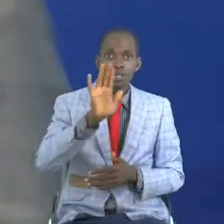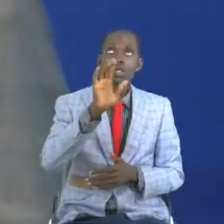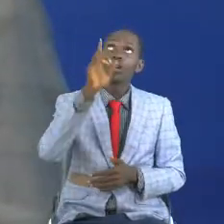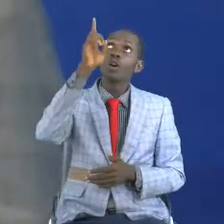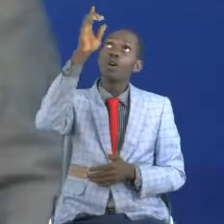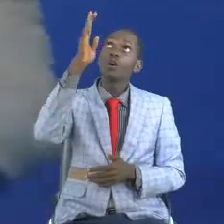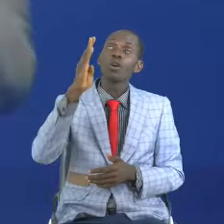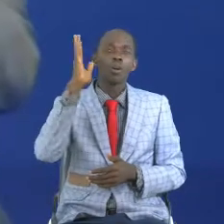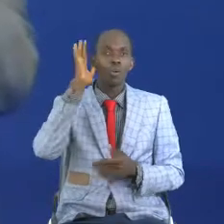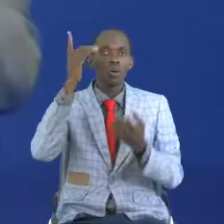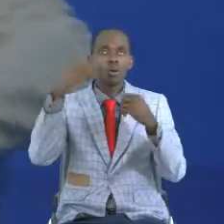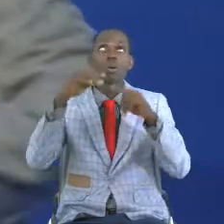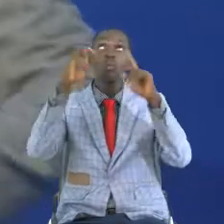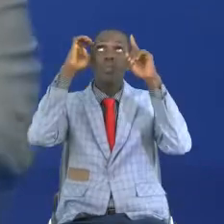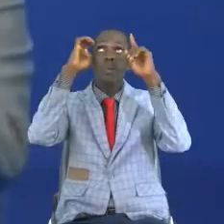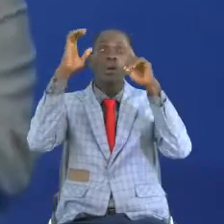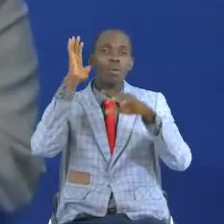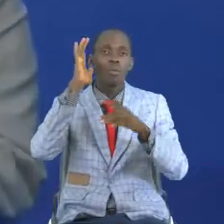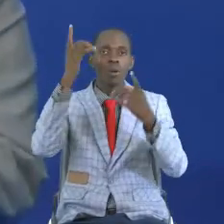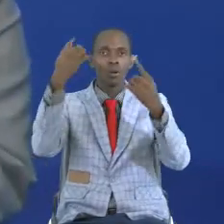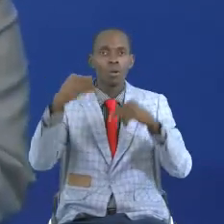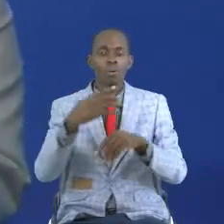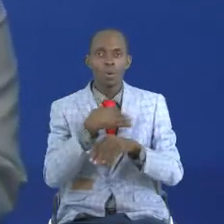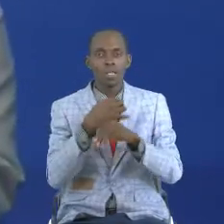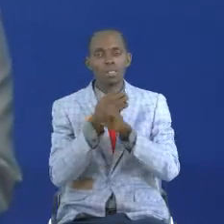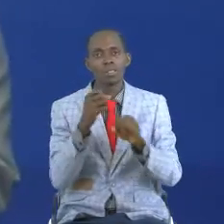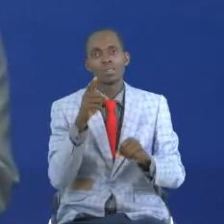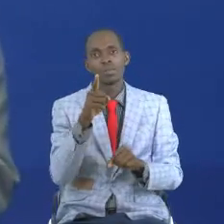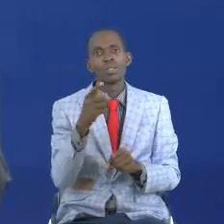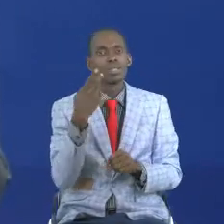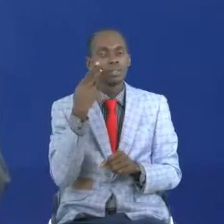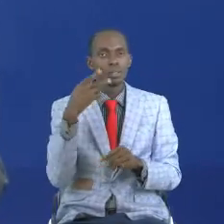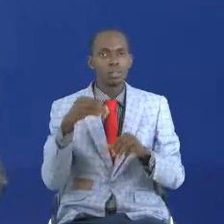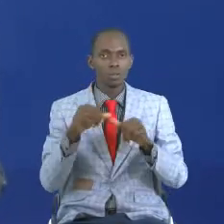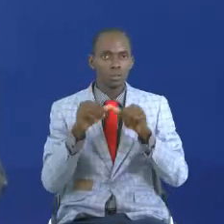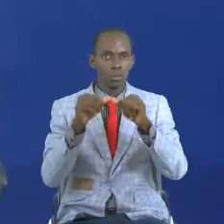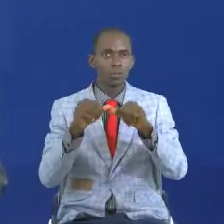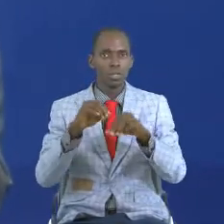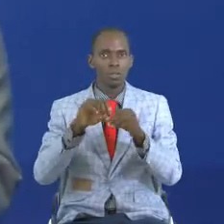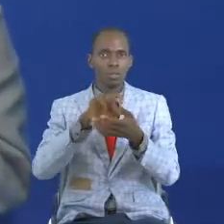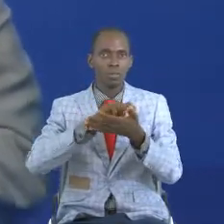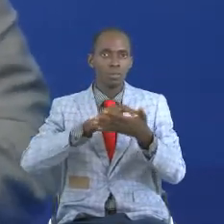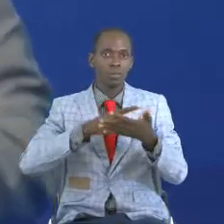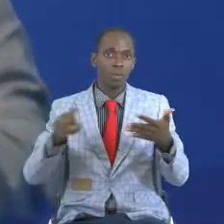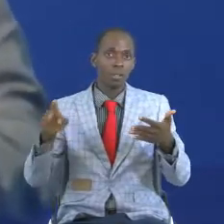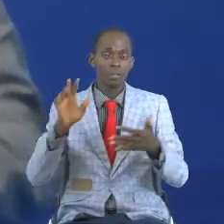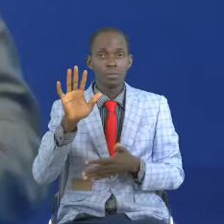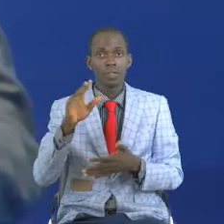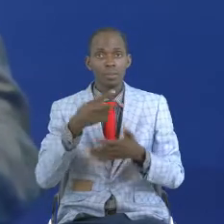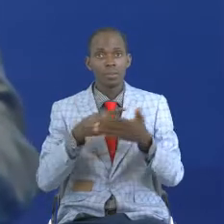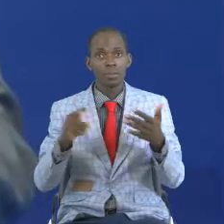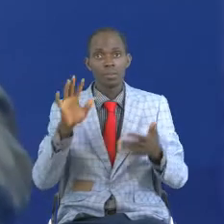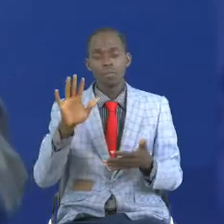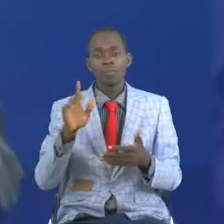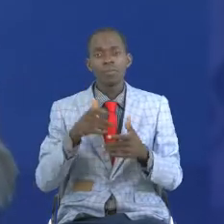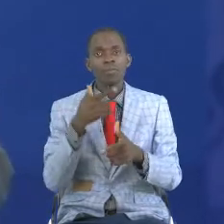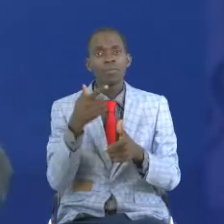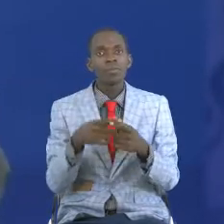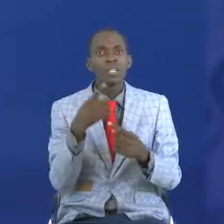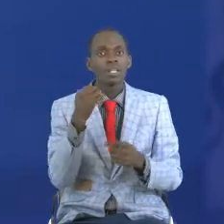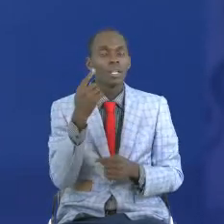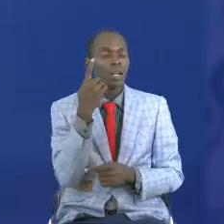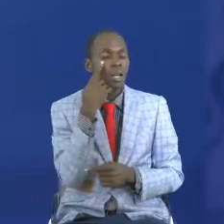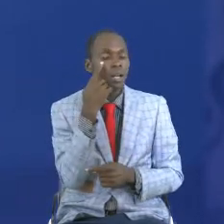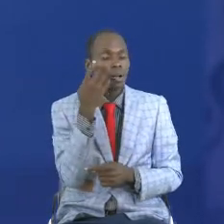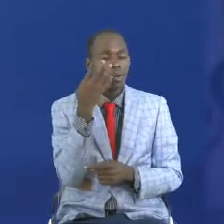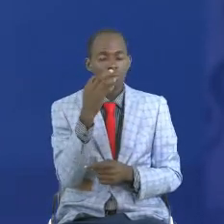will come and save you. Look at verse 5. Then the eyes of the blind